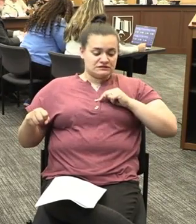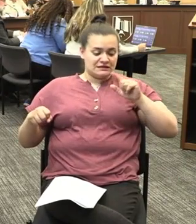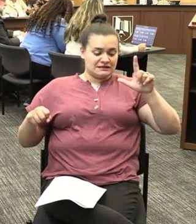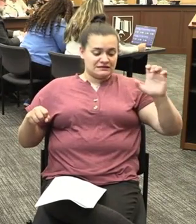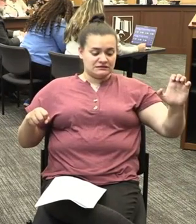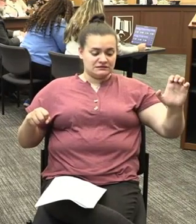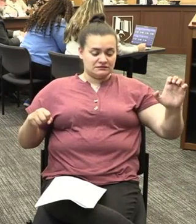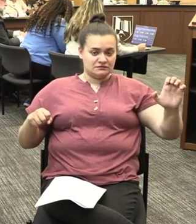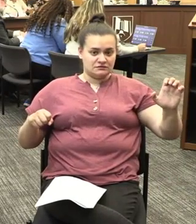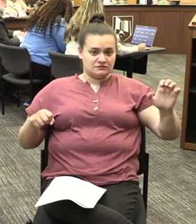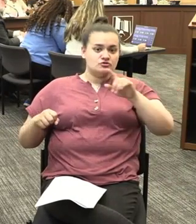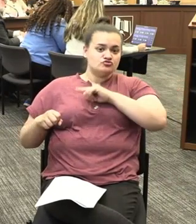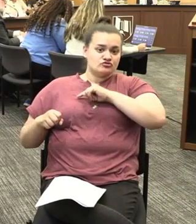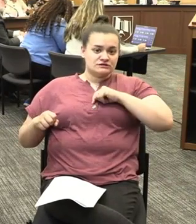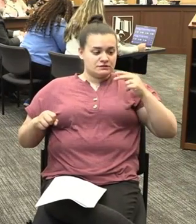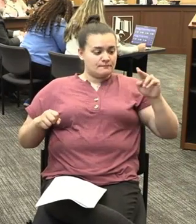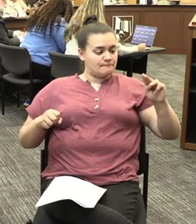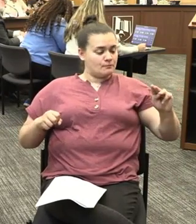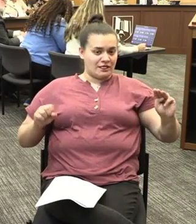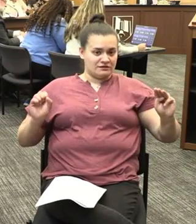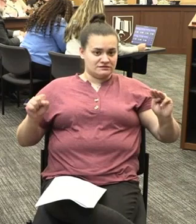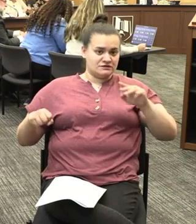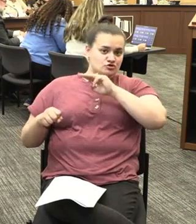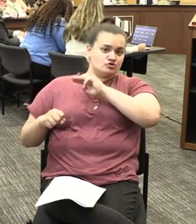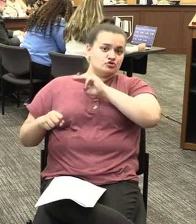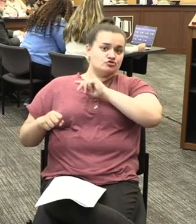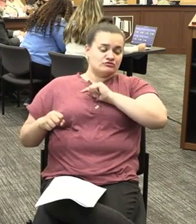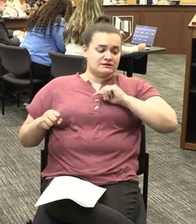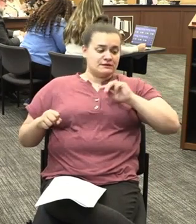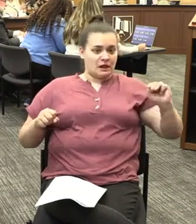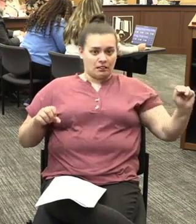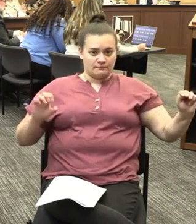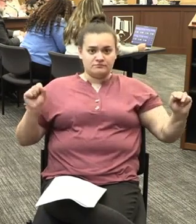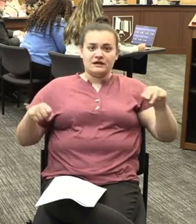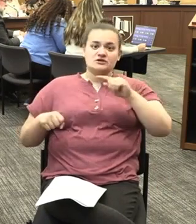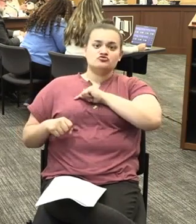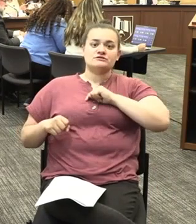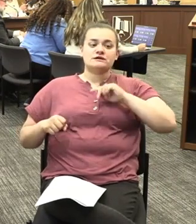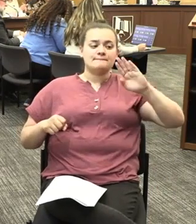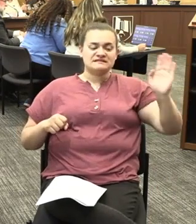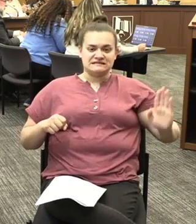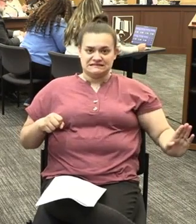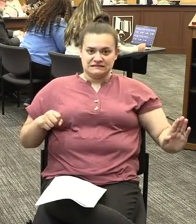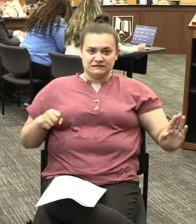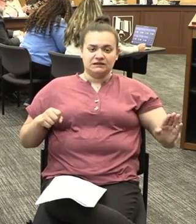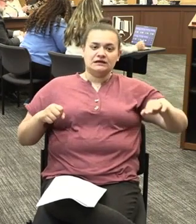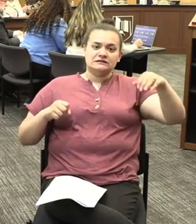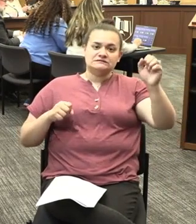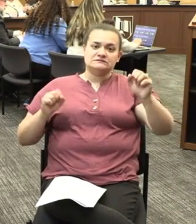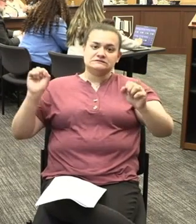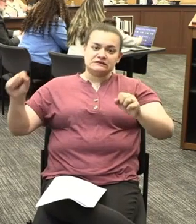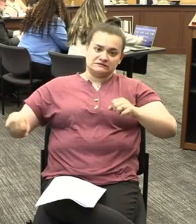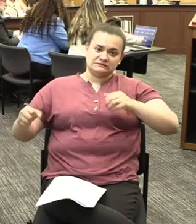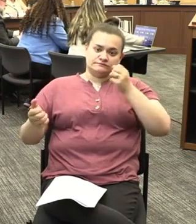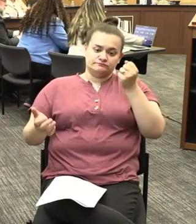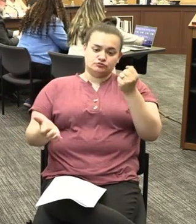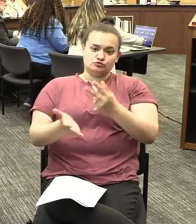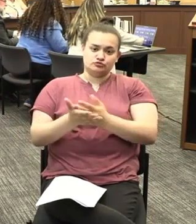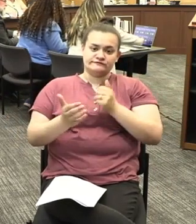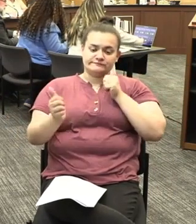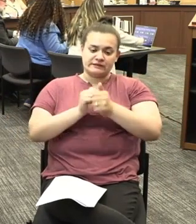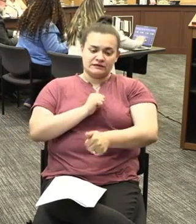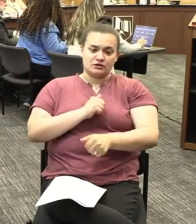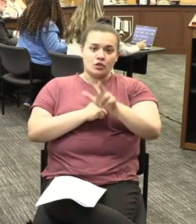Lee. Trustee Morales. Yes. Trustee McCullum. Yes. Trustee Budzinski. Yes. Motion carried.